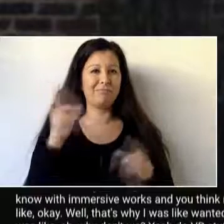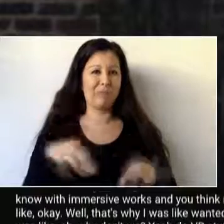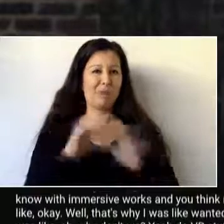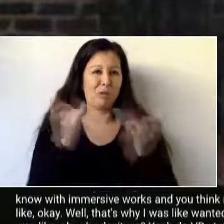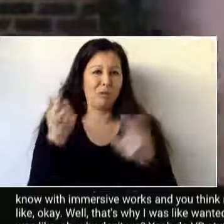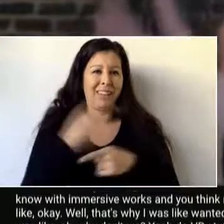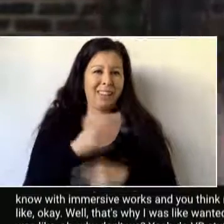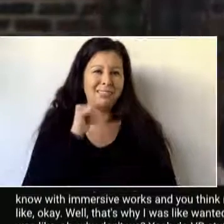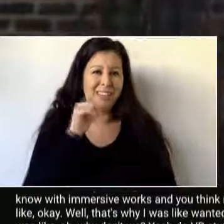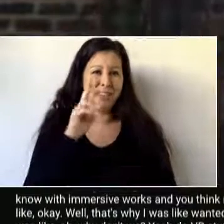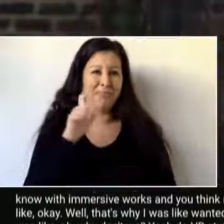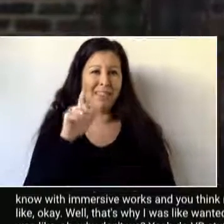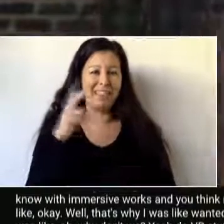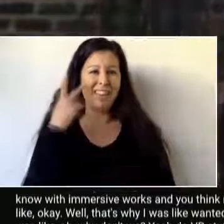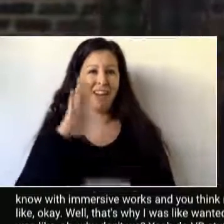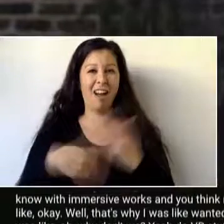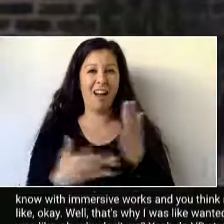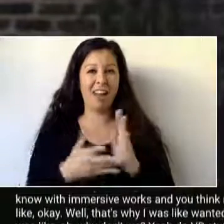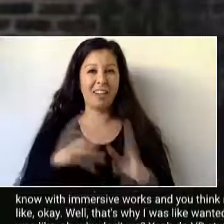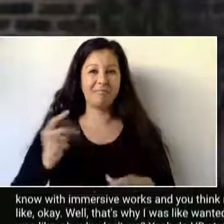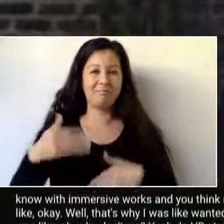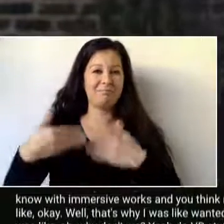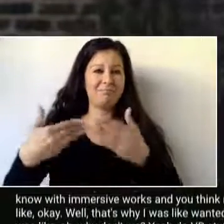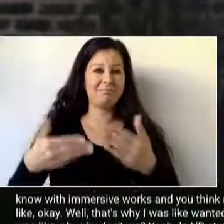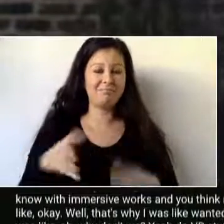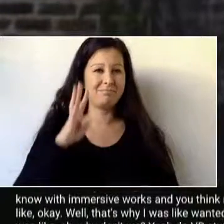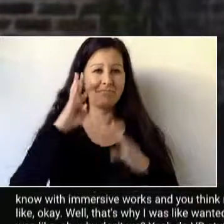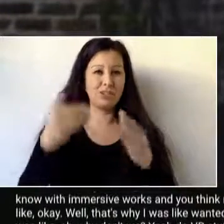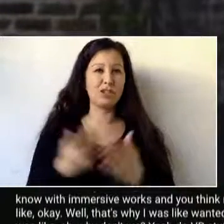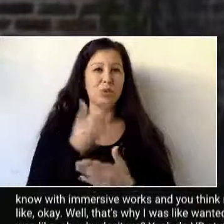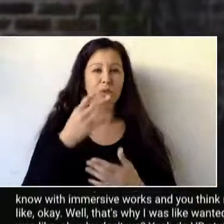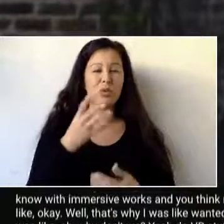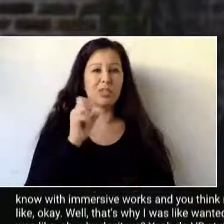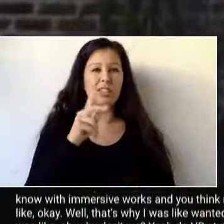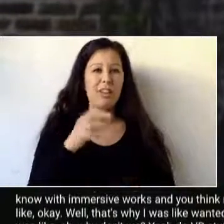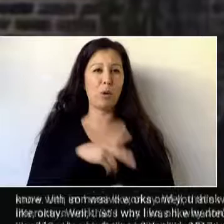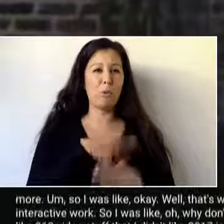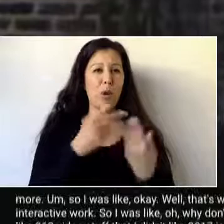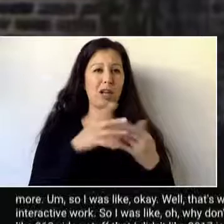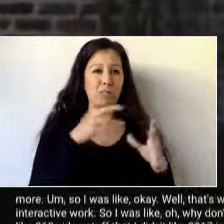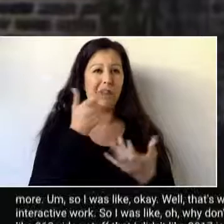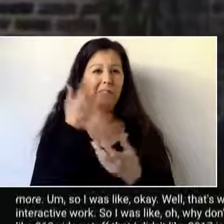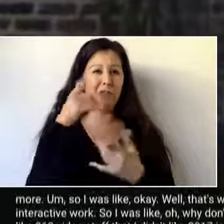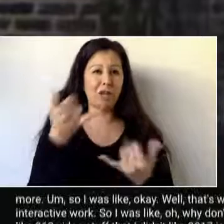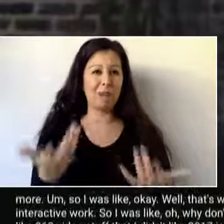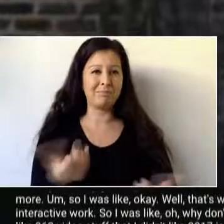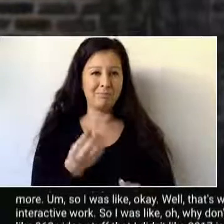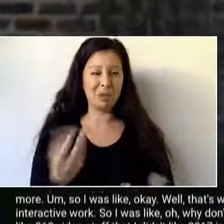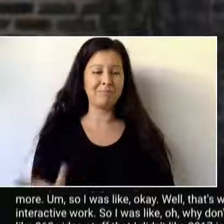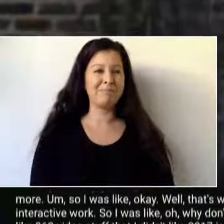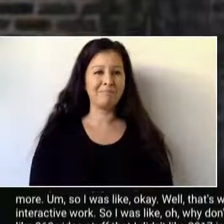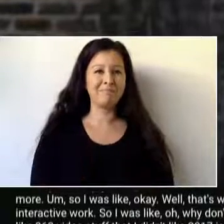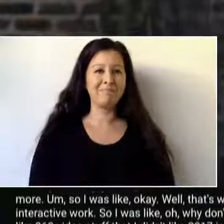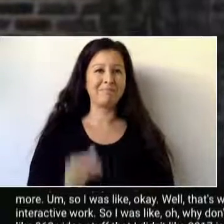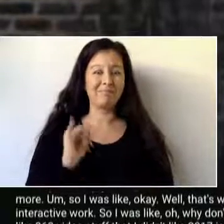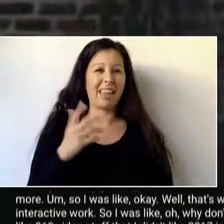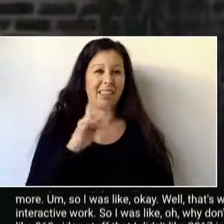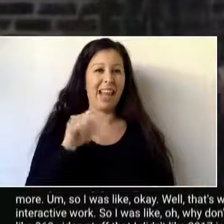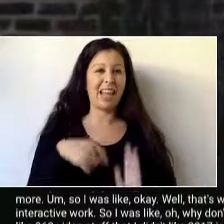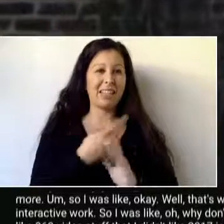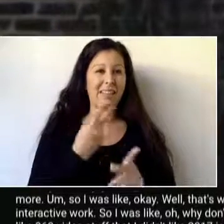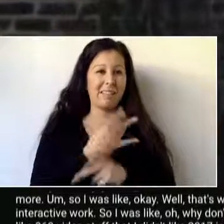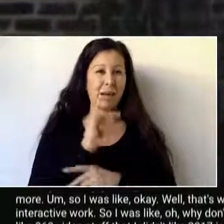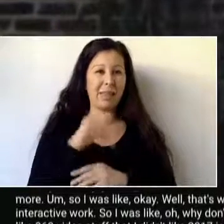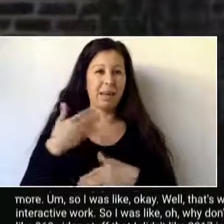You know, it's like all the technology is like, you have softwares, I'll just do everything for you now. So it was just like figuring out